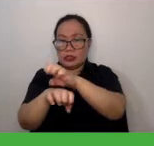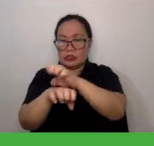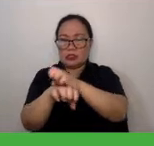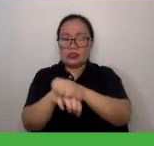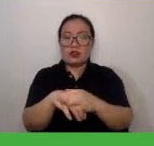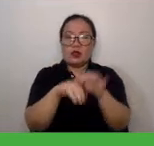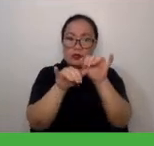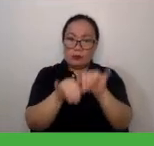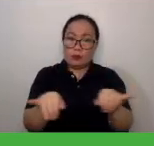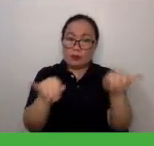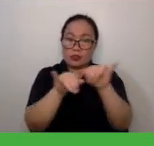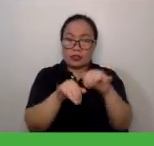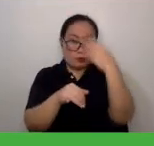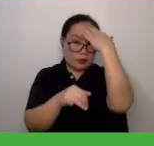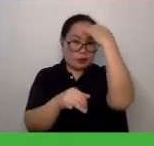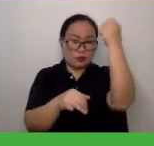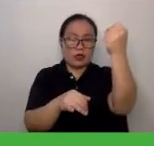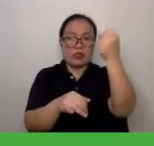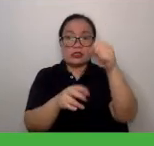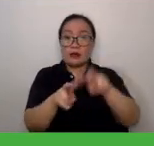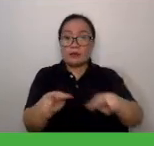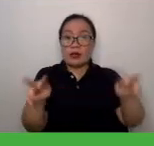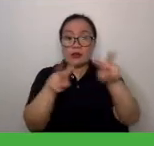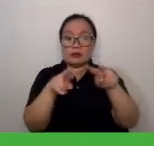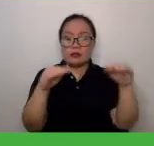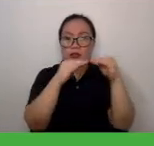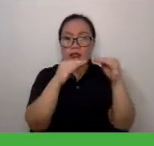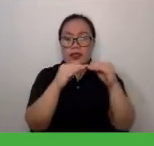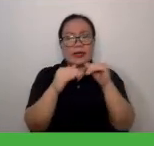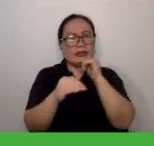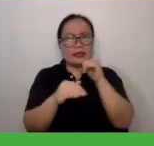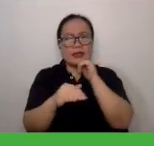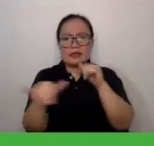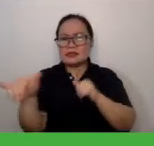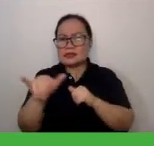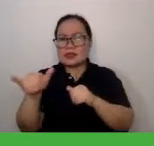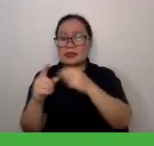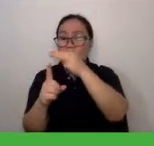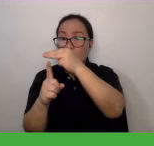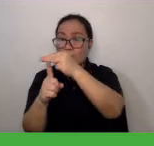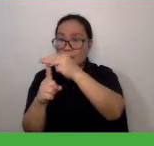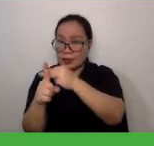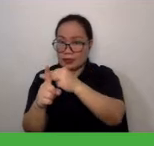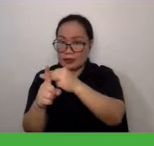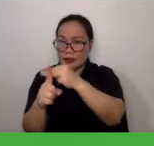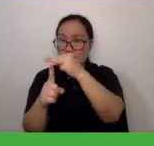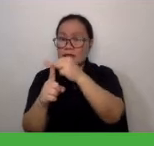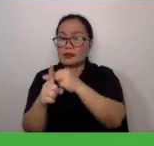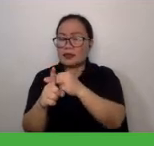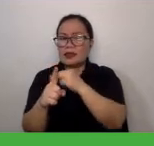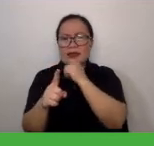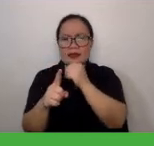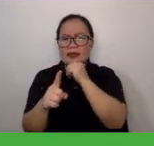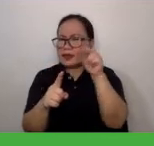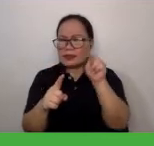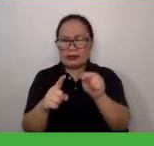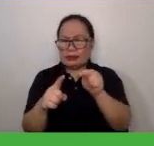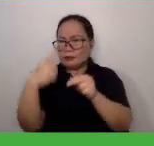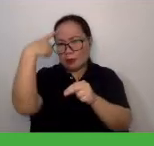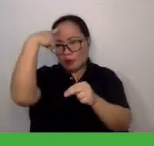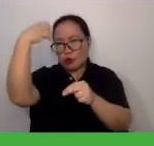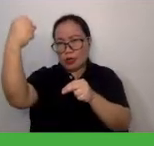dapat memorize mo yung bawat value niya, yung equivalence. Hindi kagaya ng metric na hindi mo